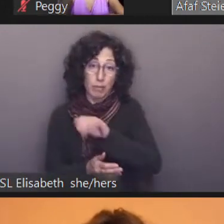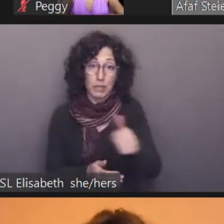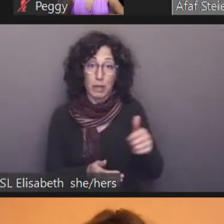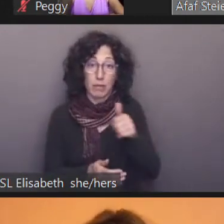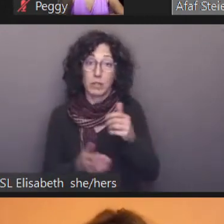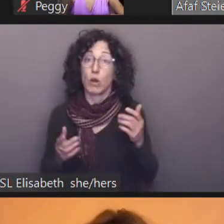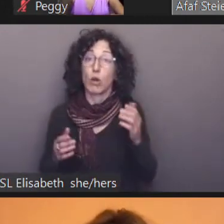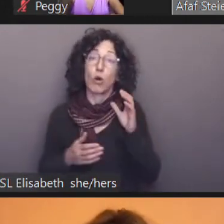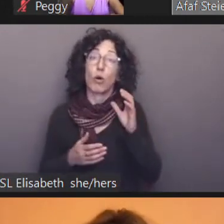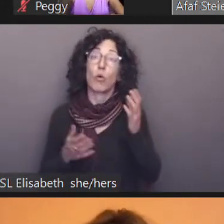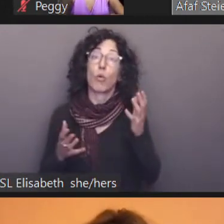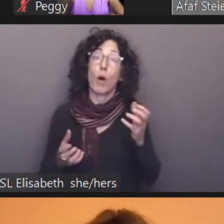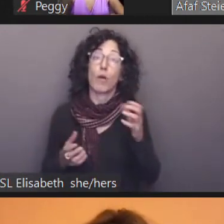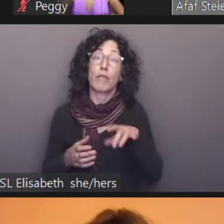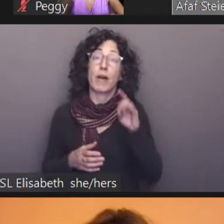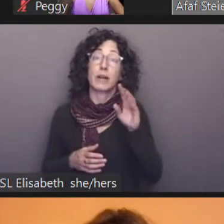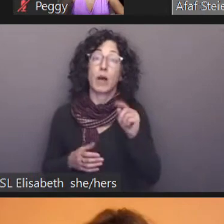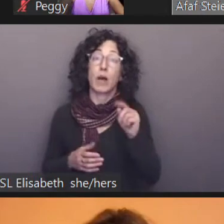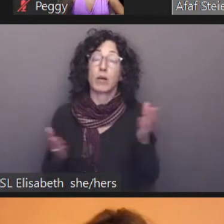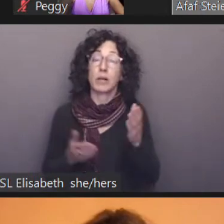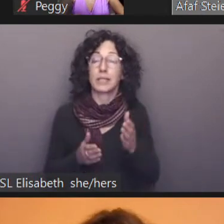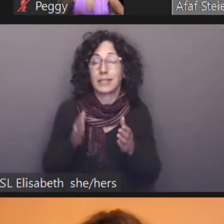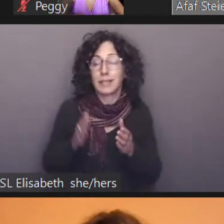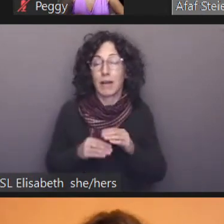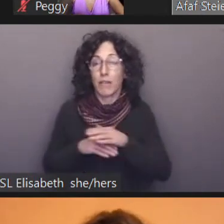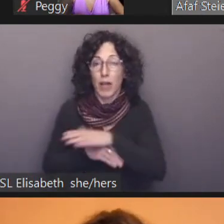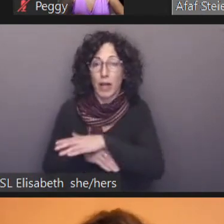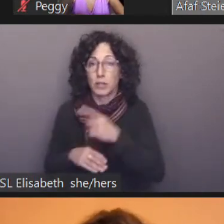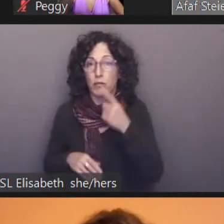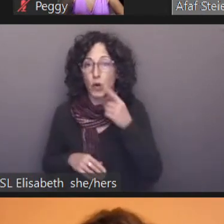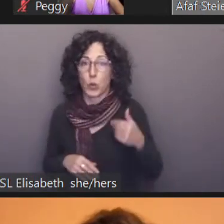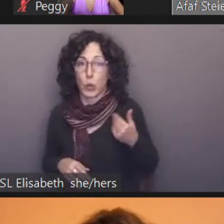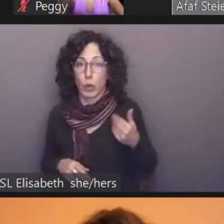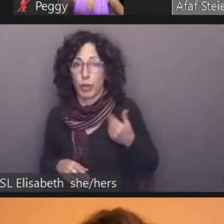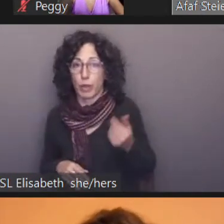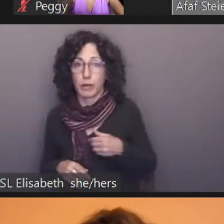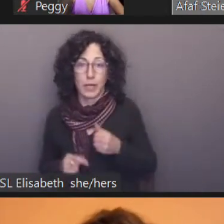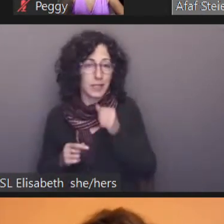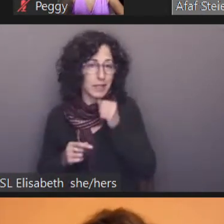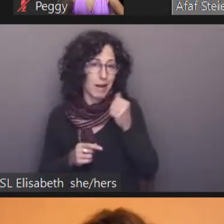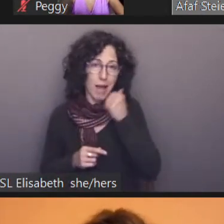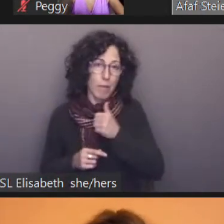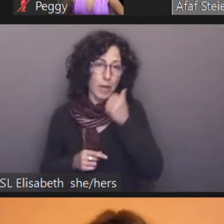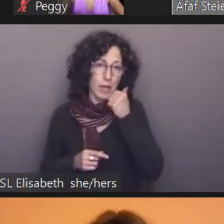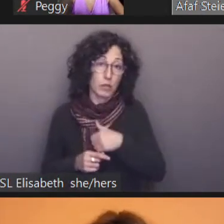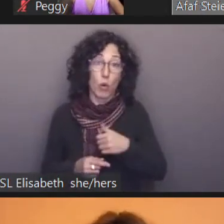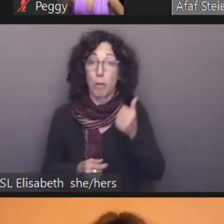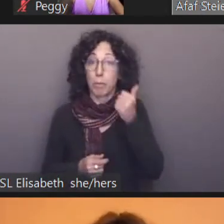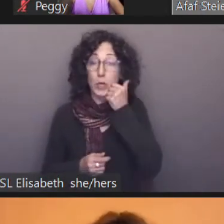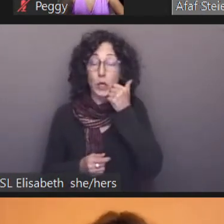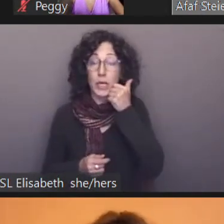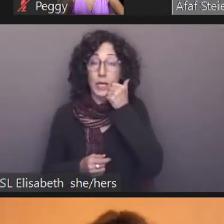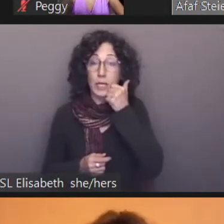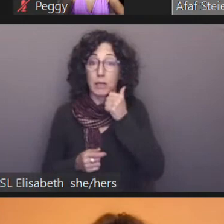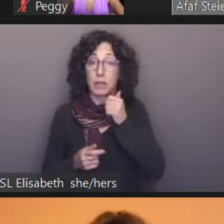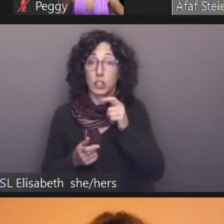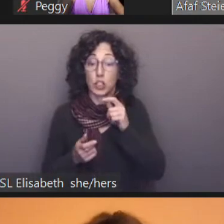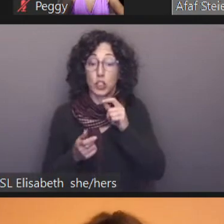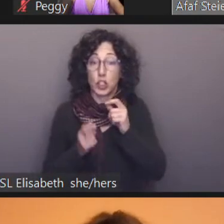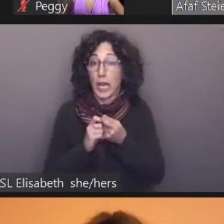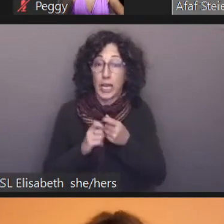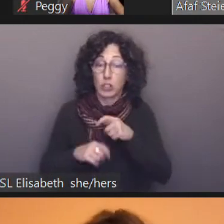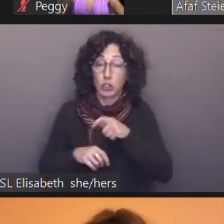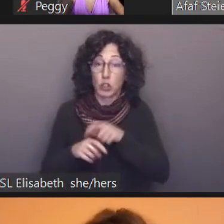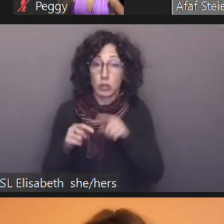effects. But this has not been a commonly reported side effect enough for us to know that this is caused by